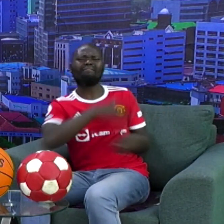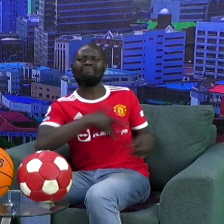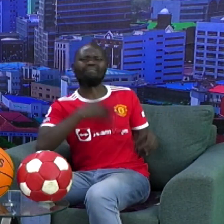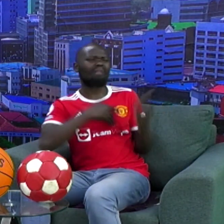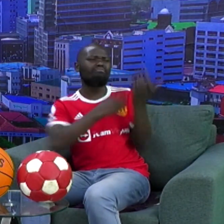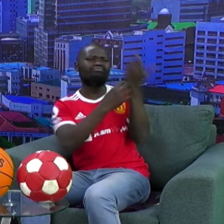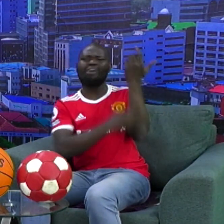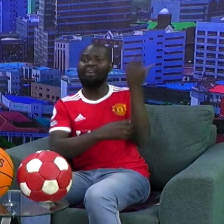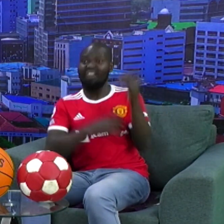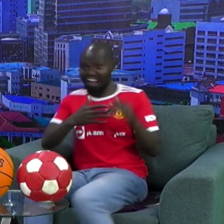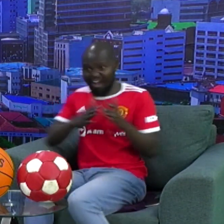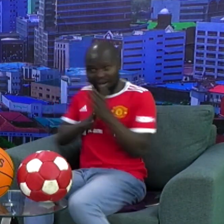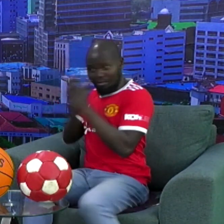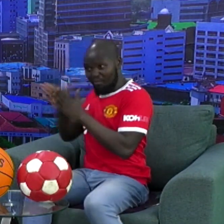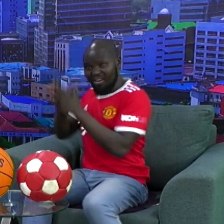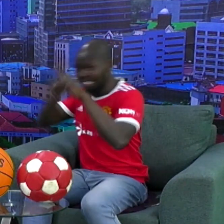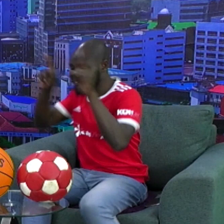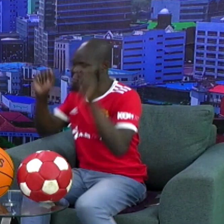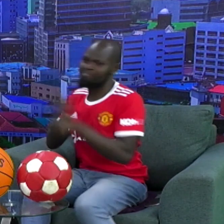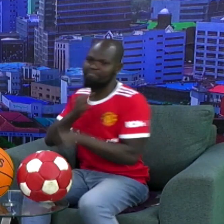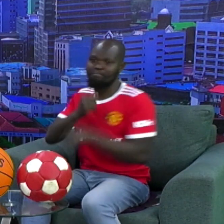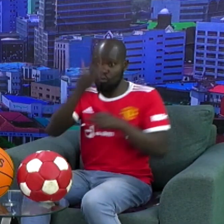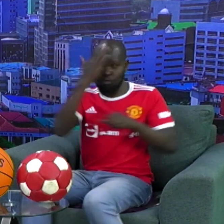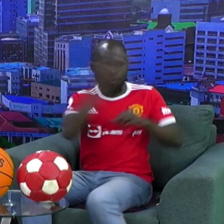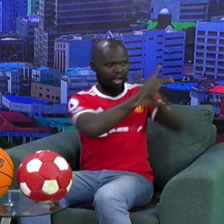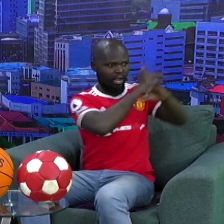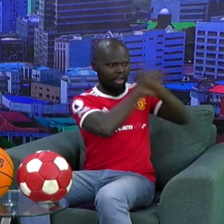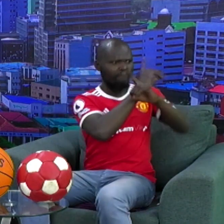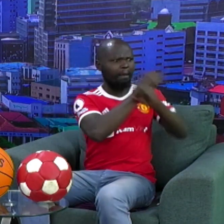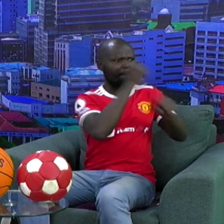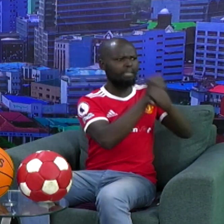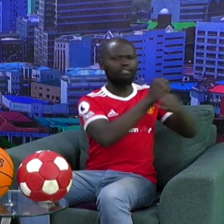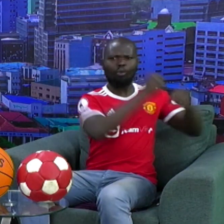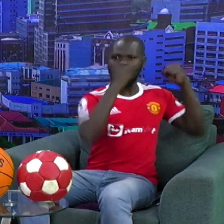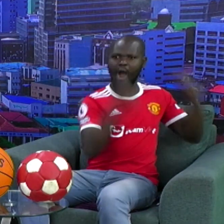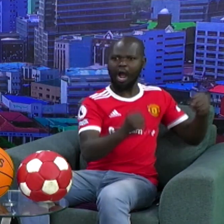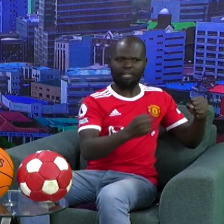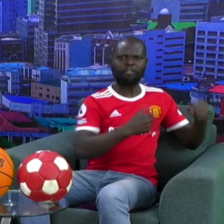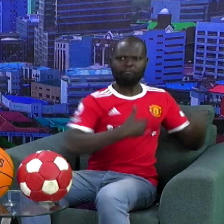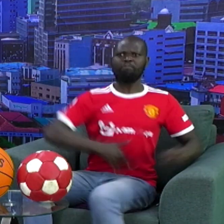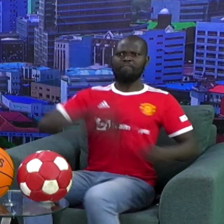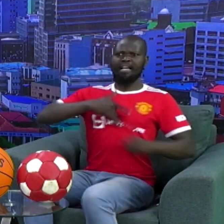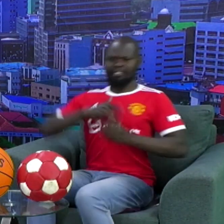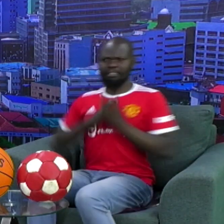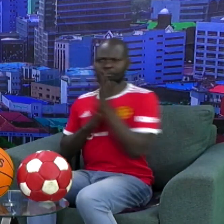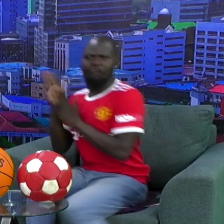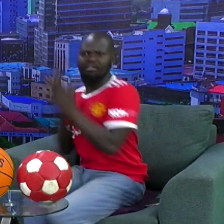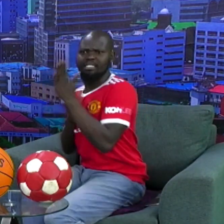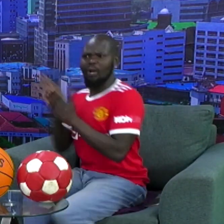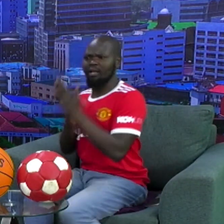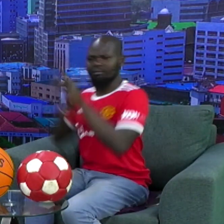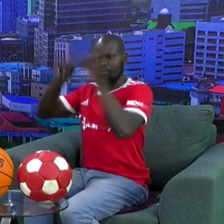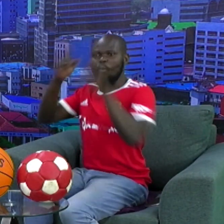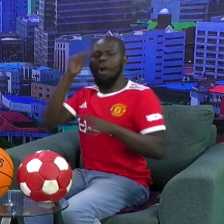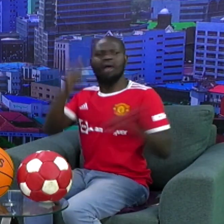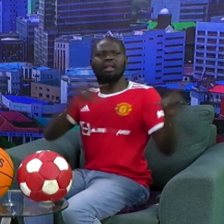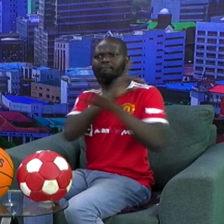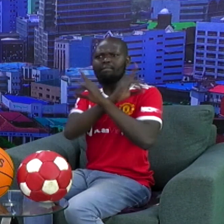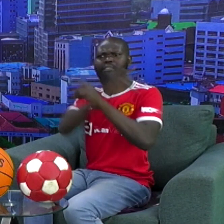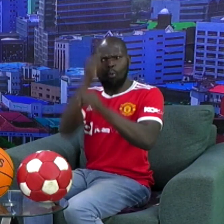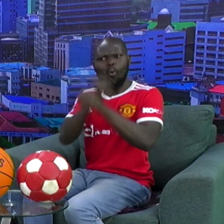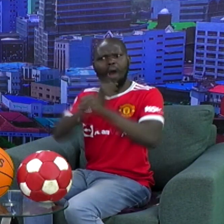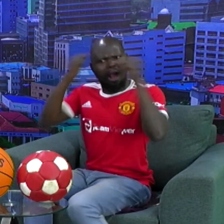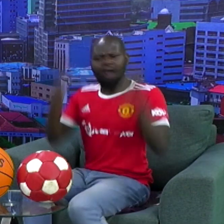but the defense is the problem. If the motivation doesn't come from the defense and the defense is not really working really good,